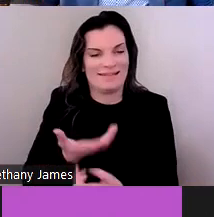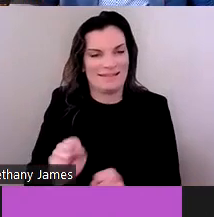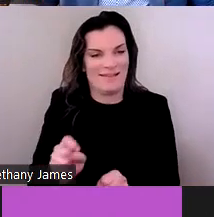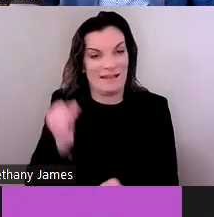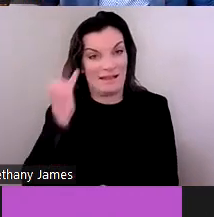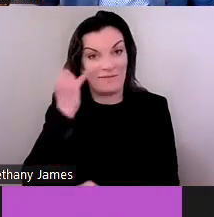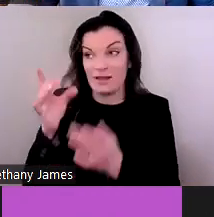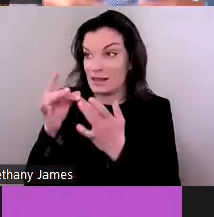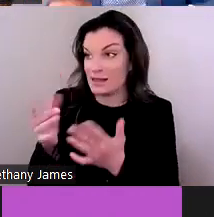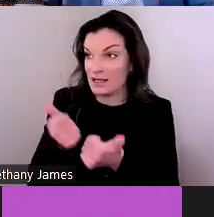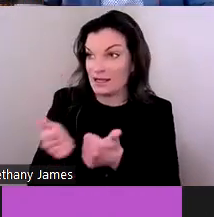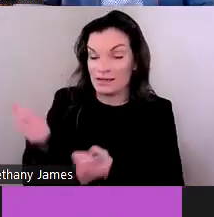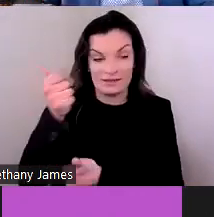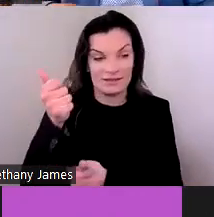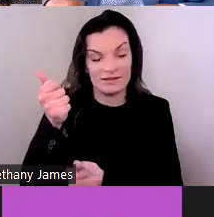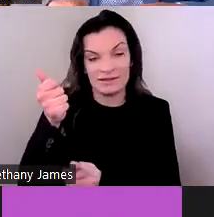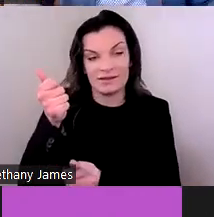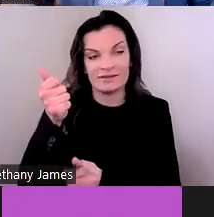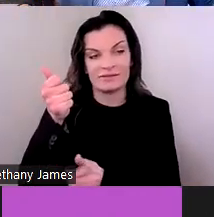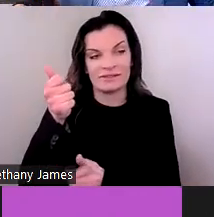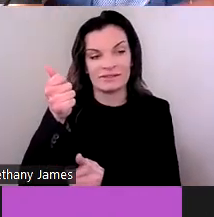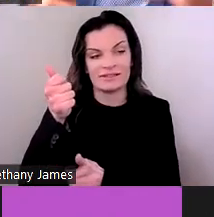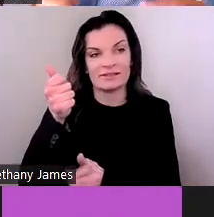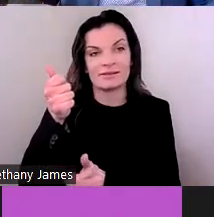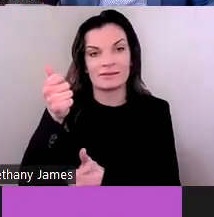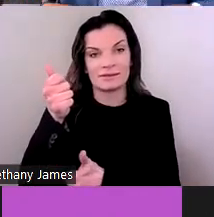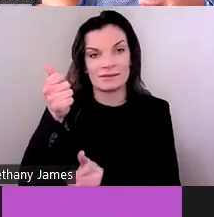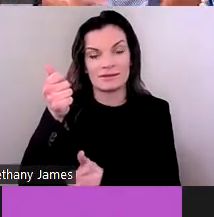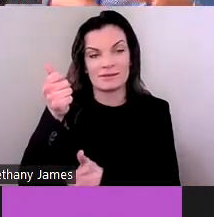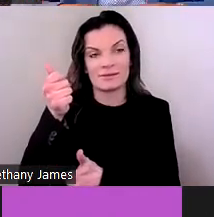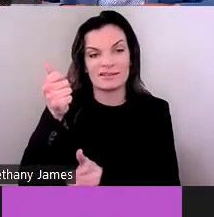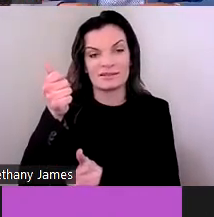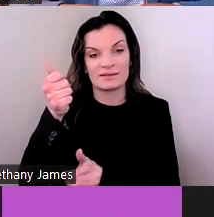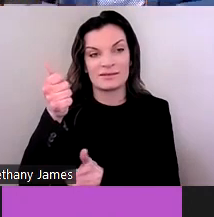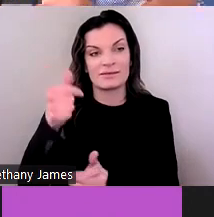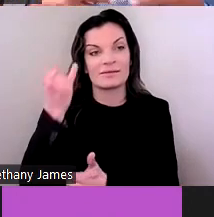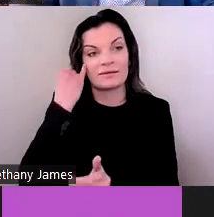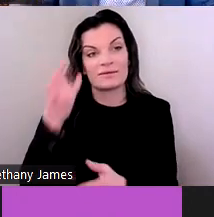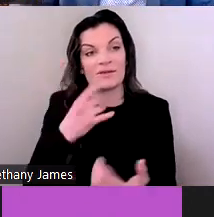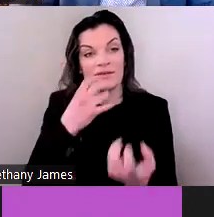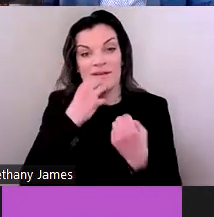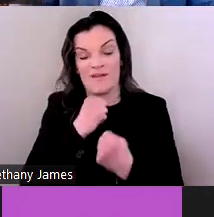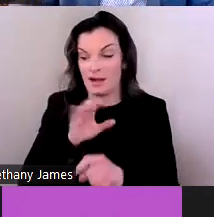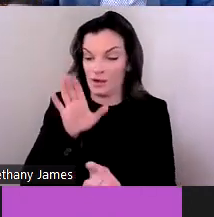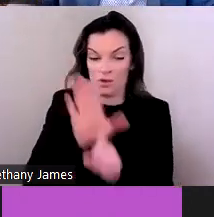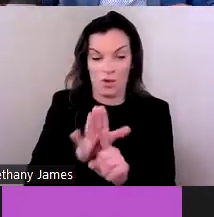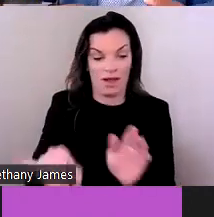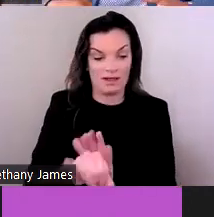values that individual, values their identity, values their